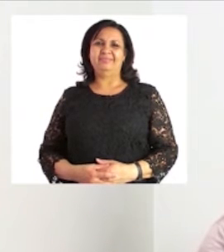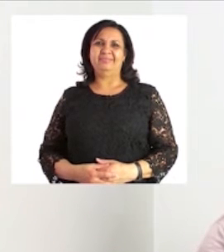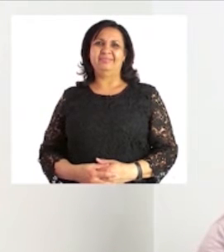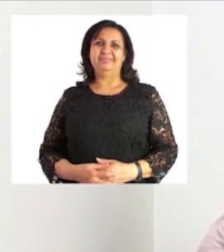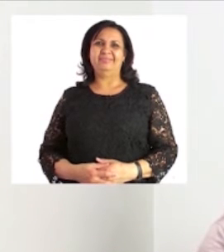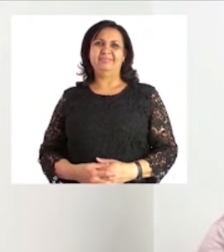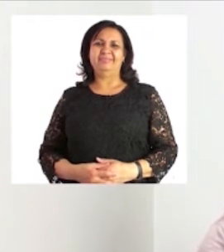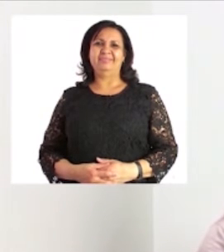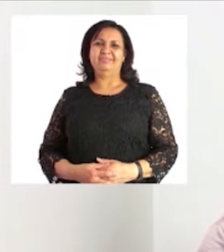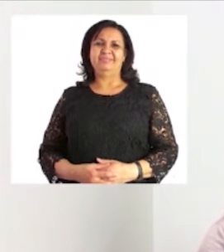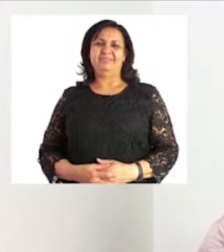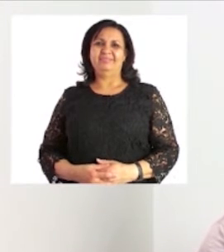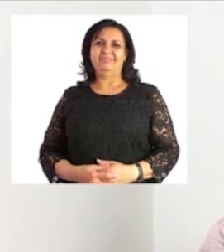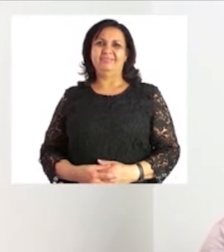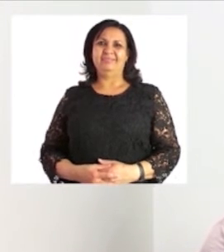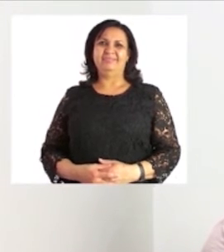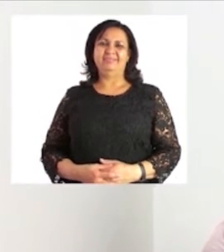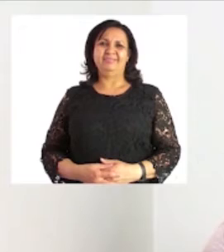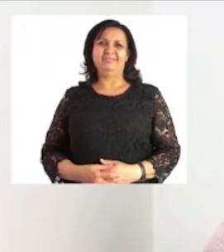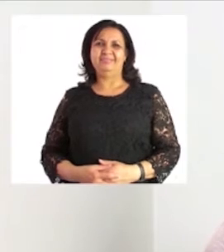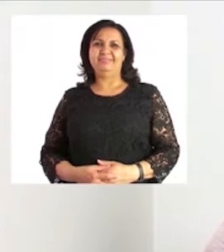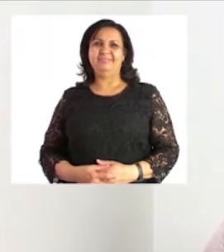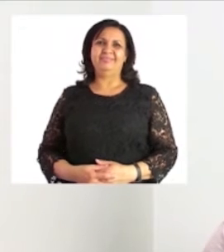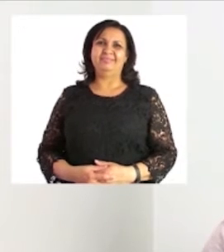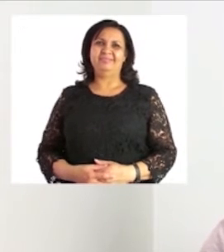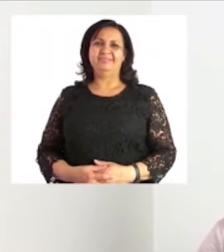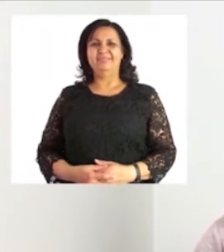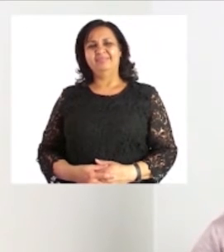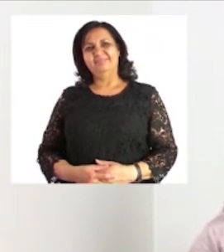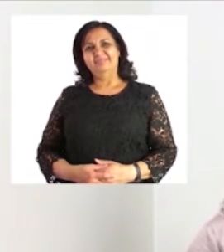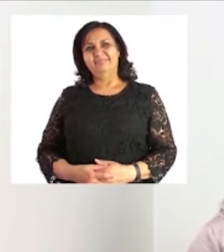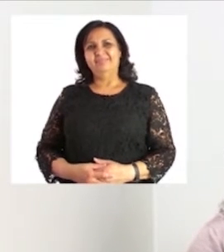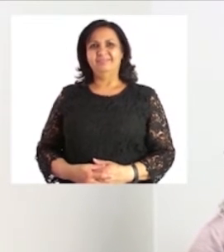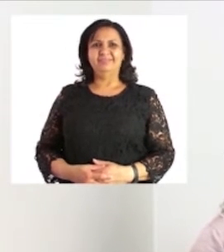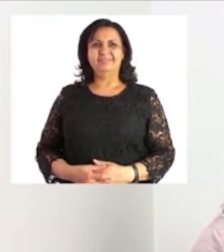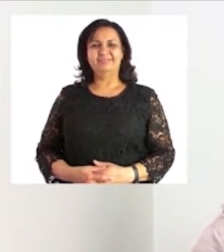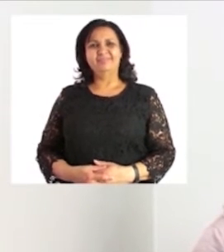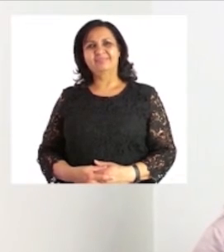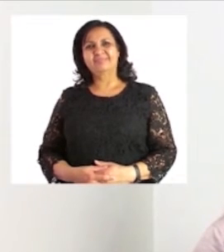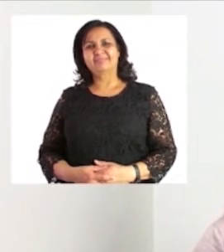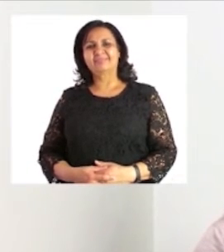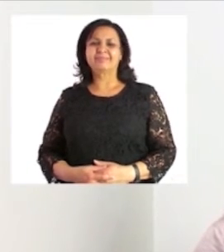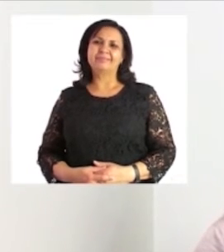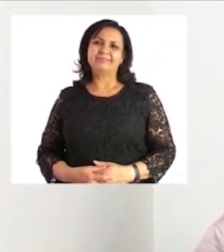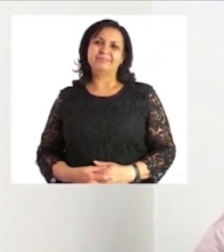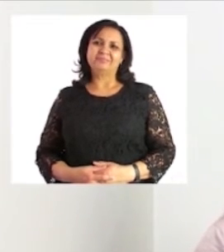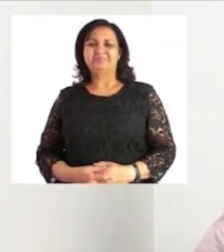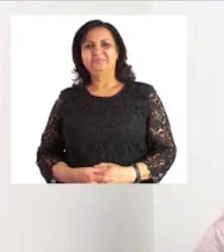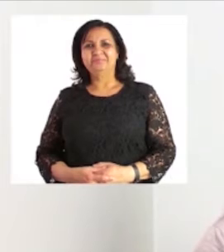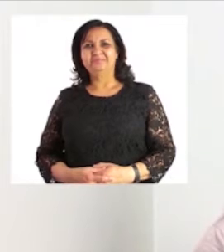song. 1, 2, 3. 1, 2, 3, 4, 5. Once I caught a